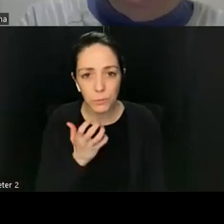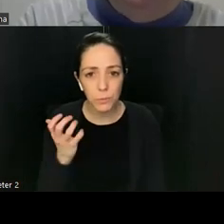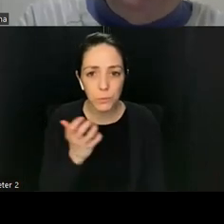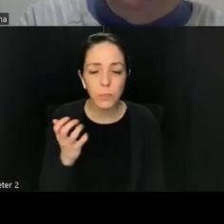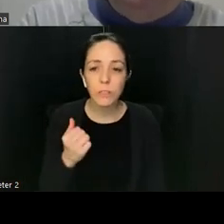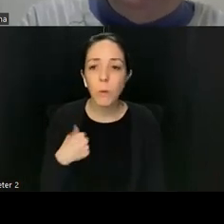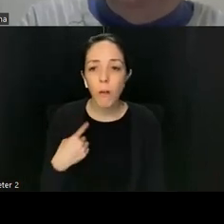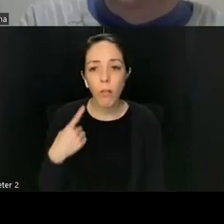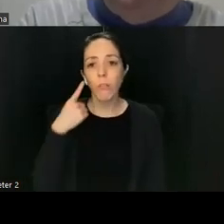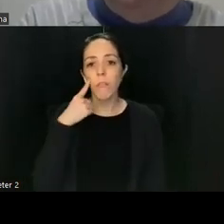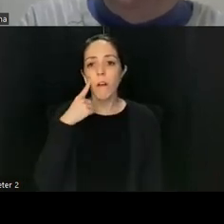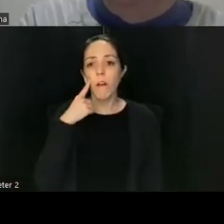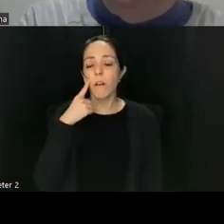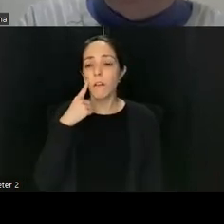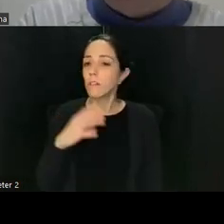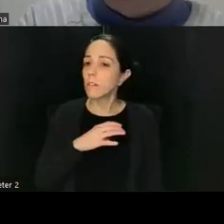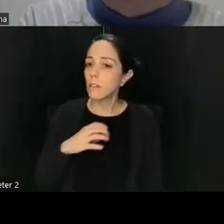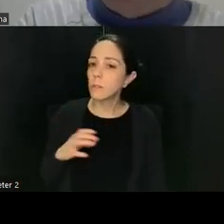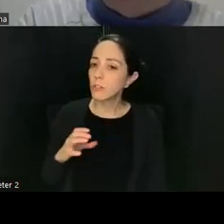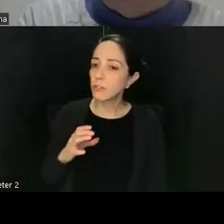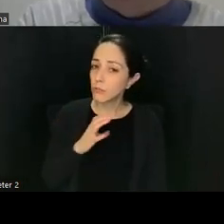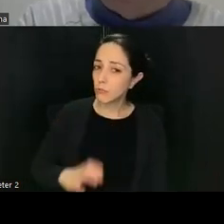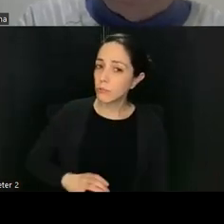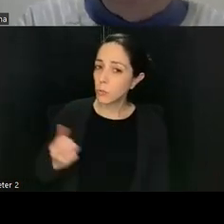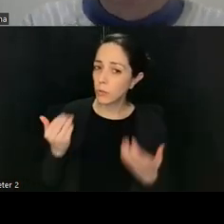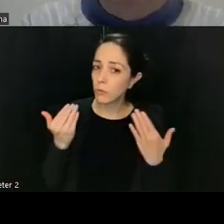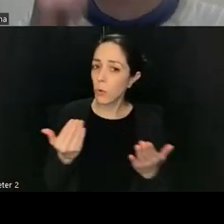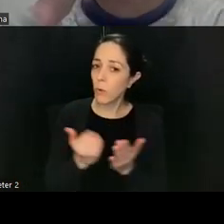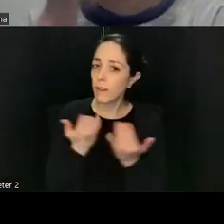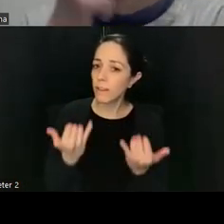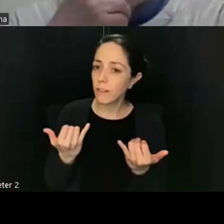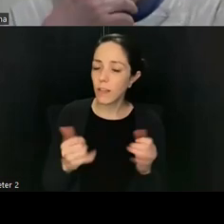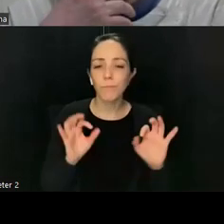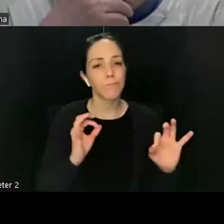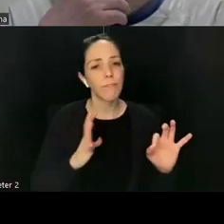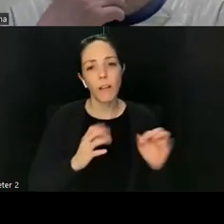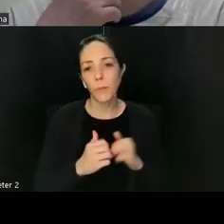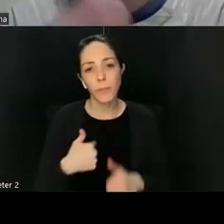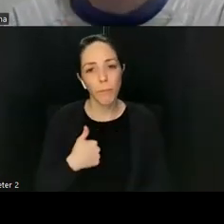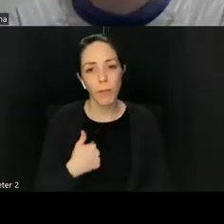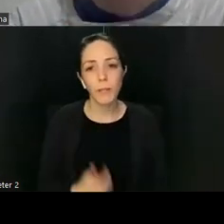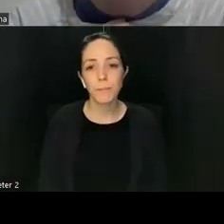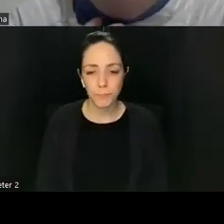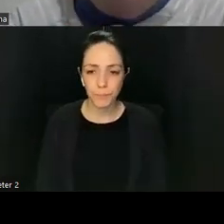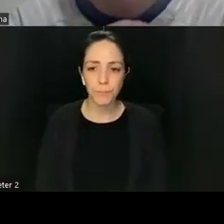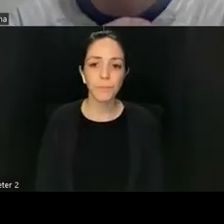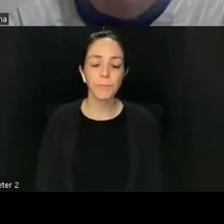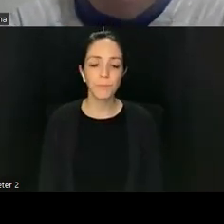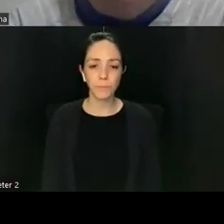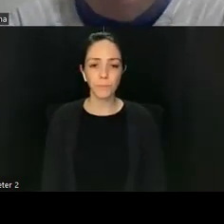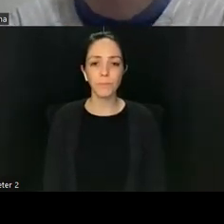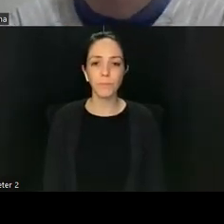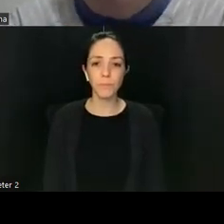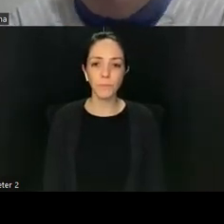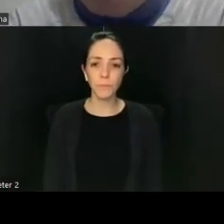Commissioner Christian, what do you think about that idea about doing it now? Okay. That's fine with me, yes. All right. So Samir,